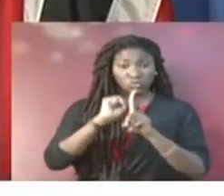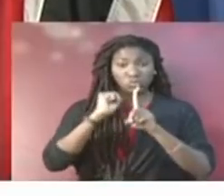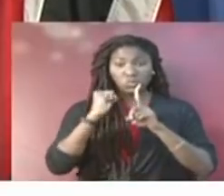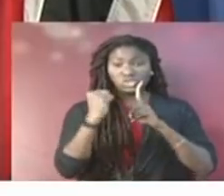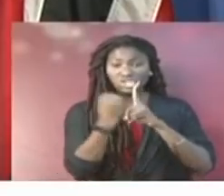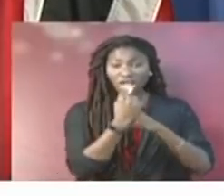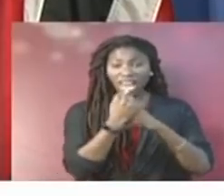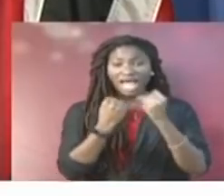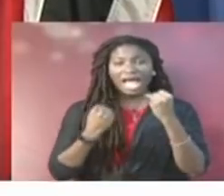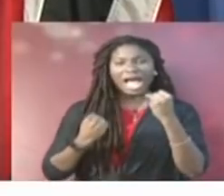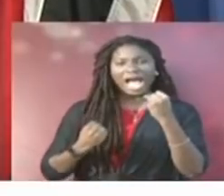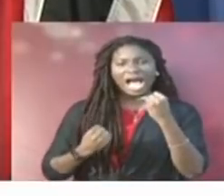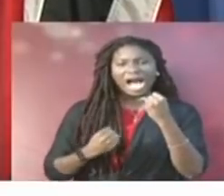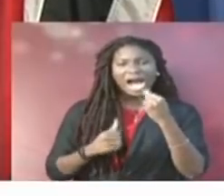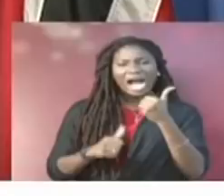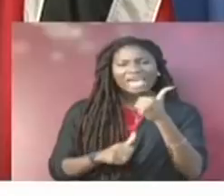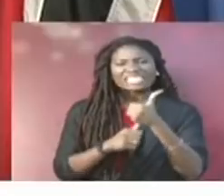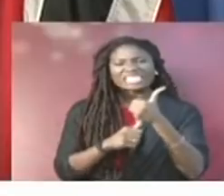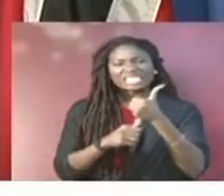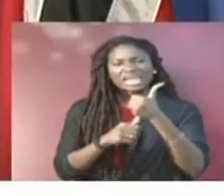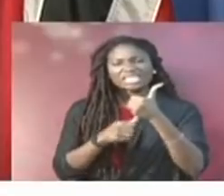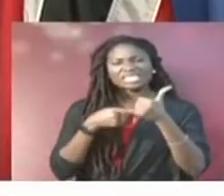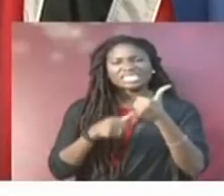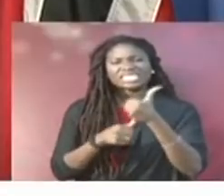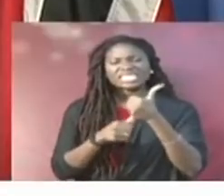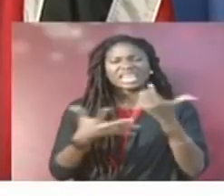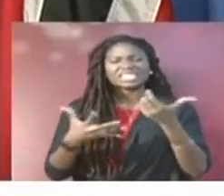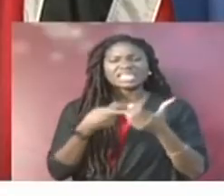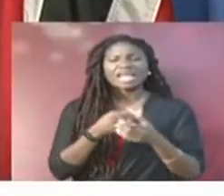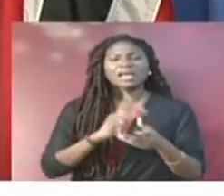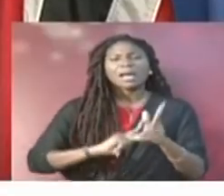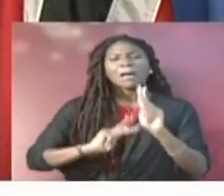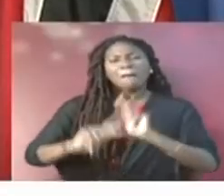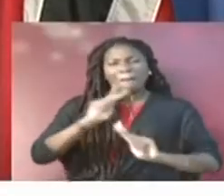which is just people who look to the state for assistance.